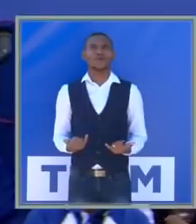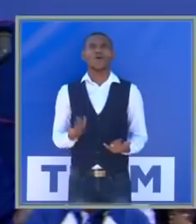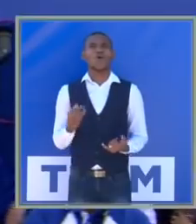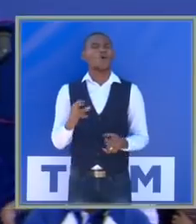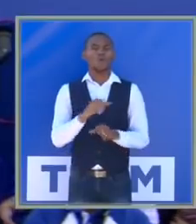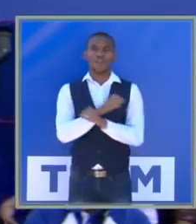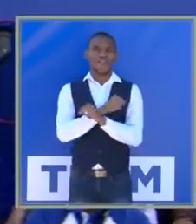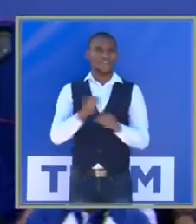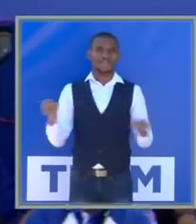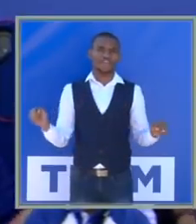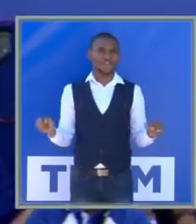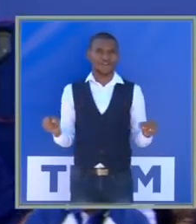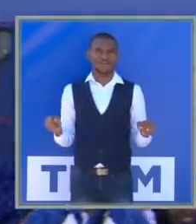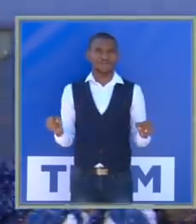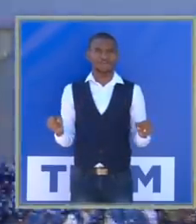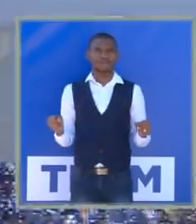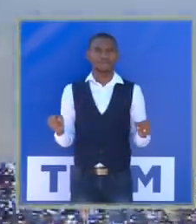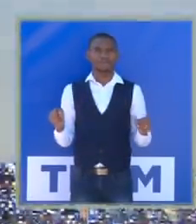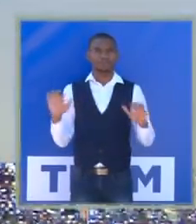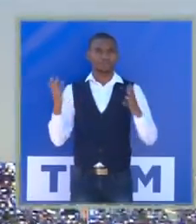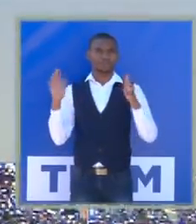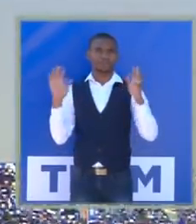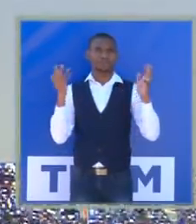or never.